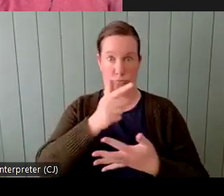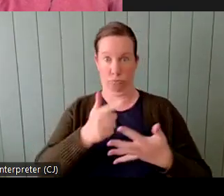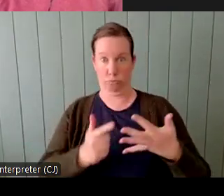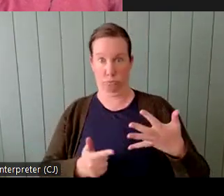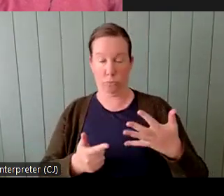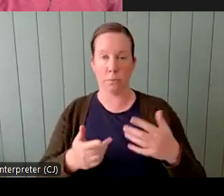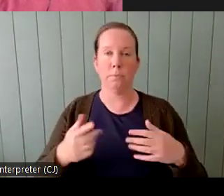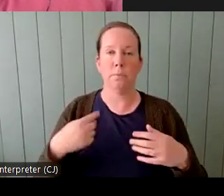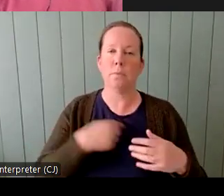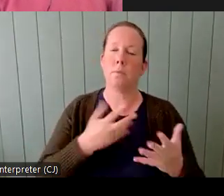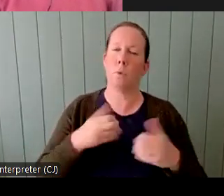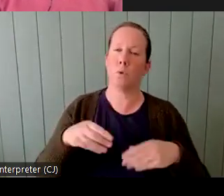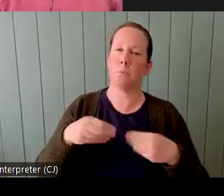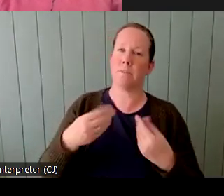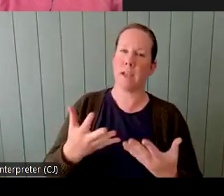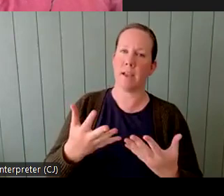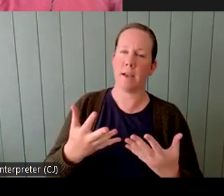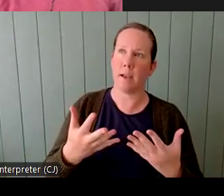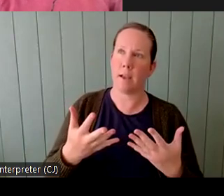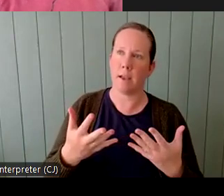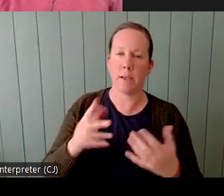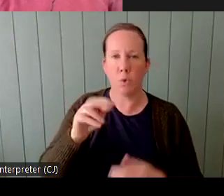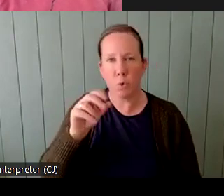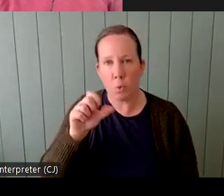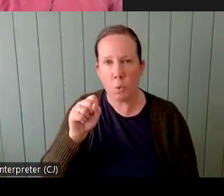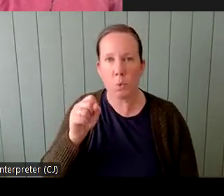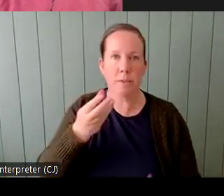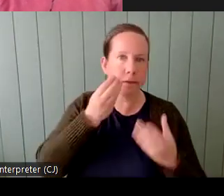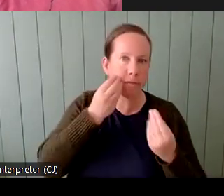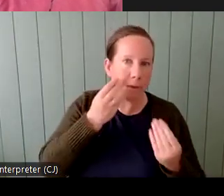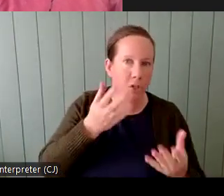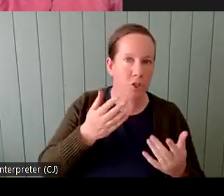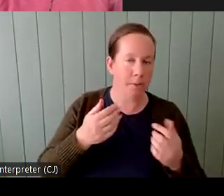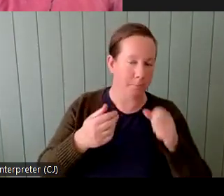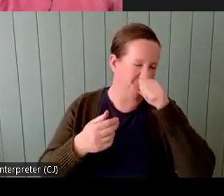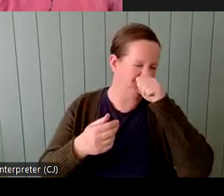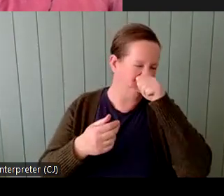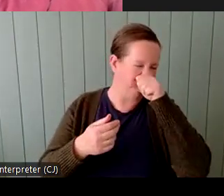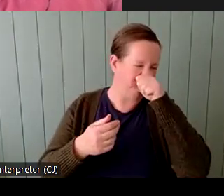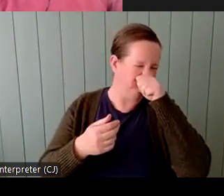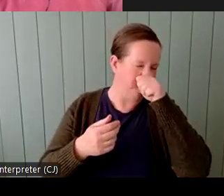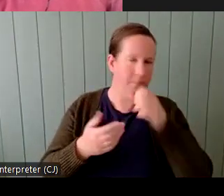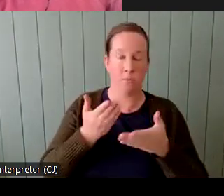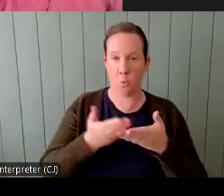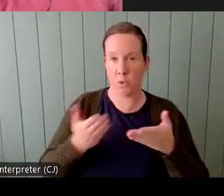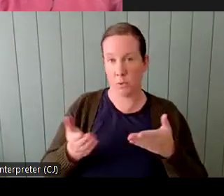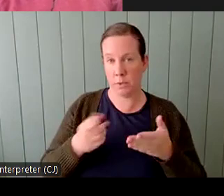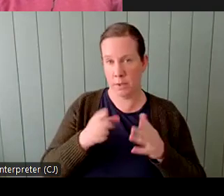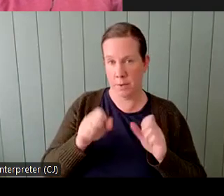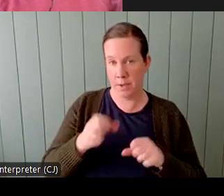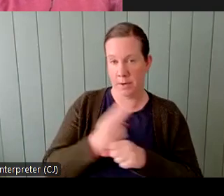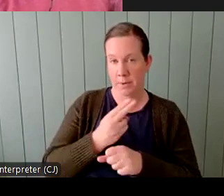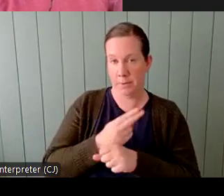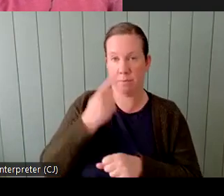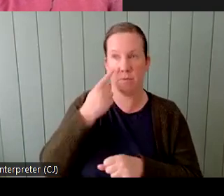is to provide you with tools and resources which you can use to actively chart